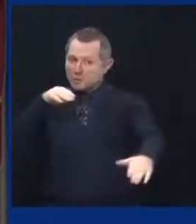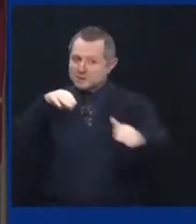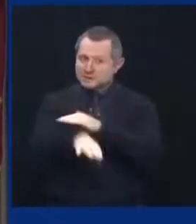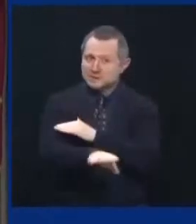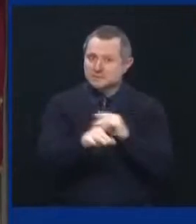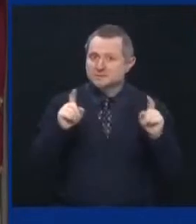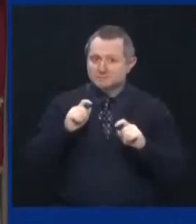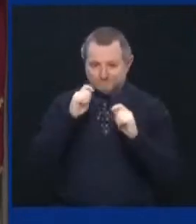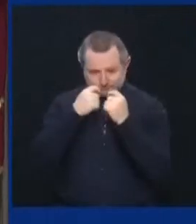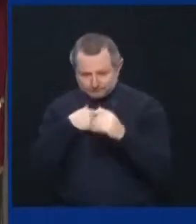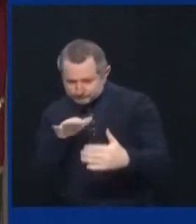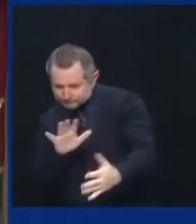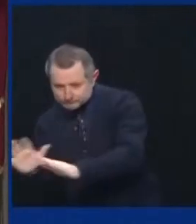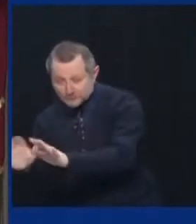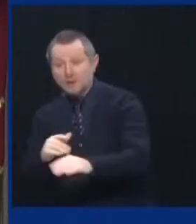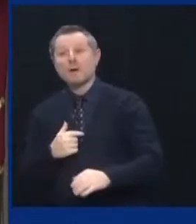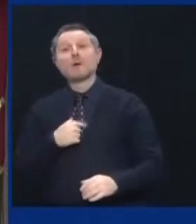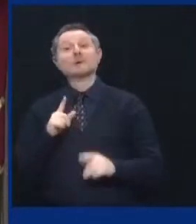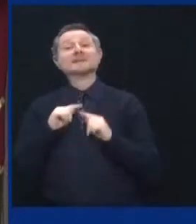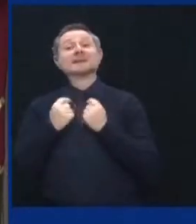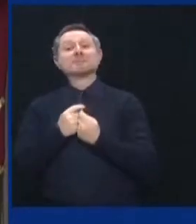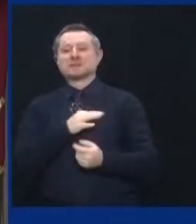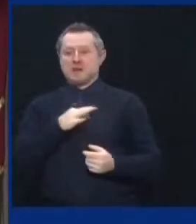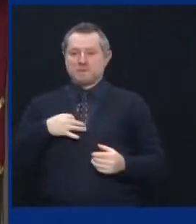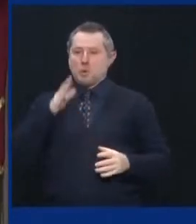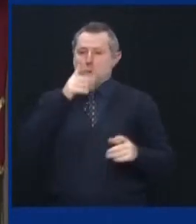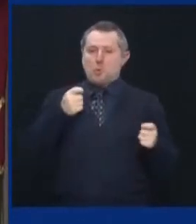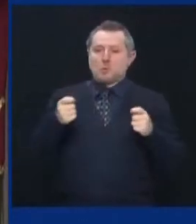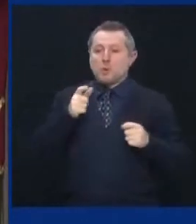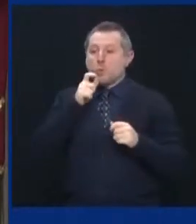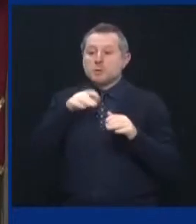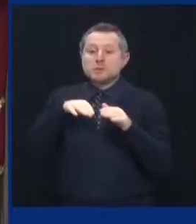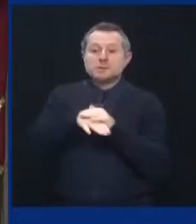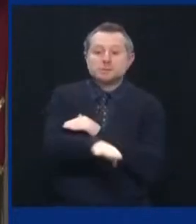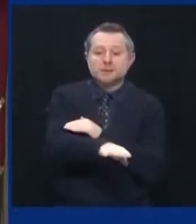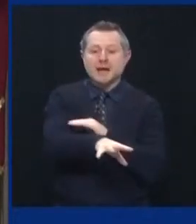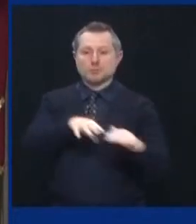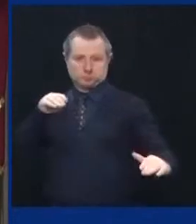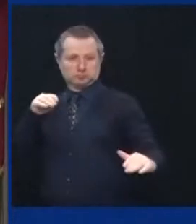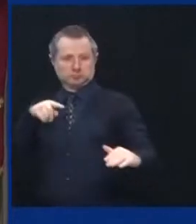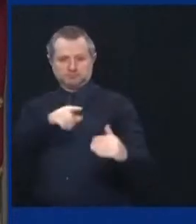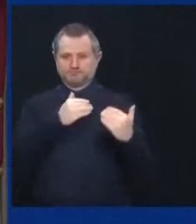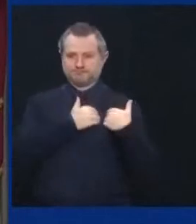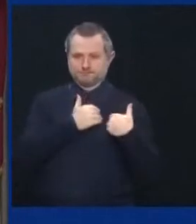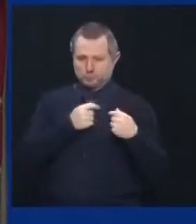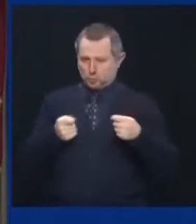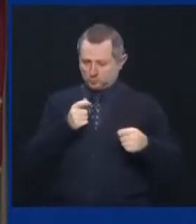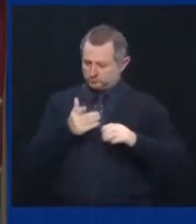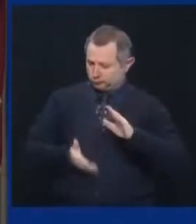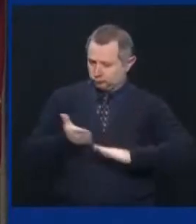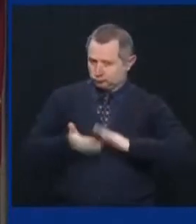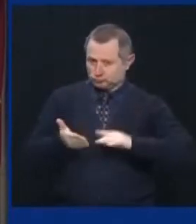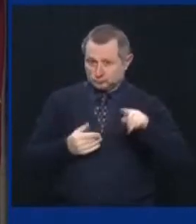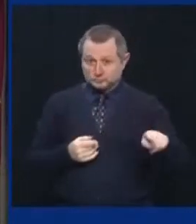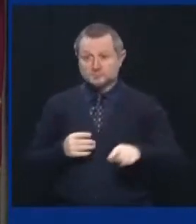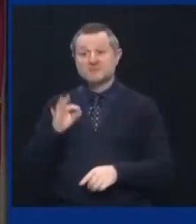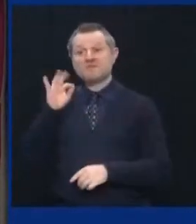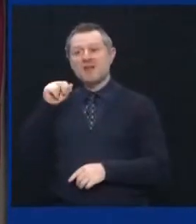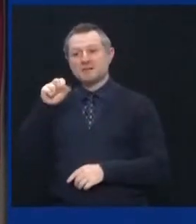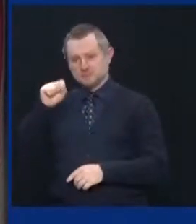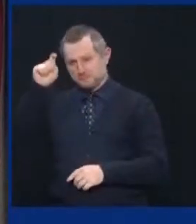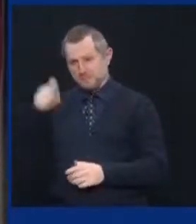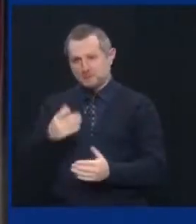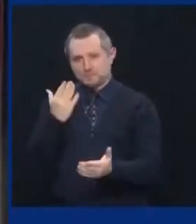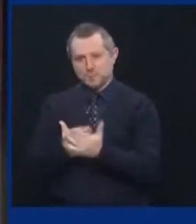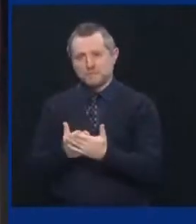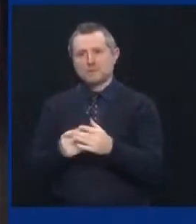staff will control all exit and entry points to the stadium, and only fans with a documented negative COVID-19 test will